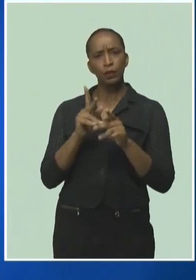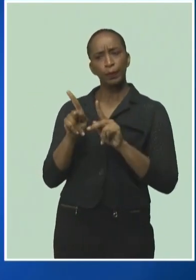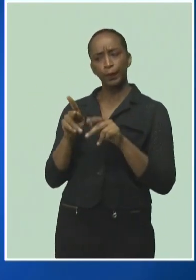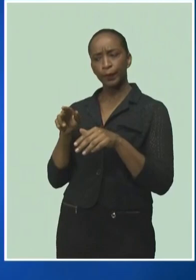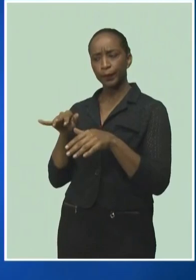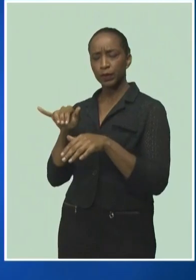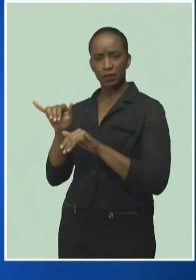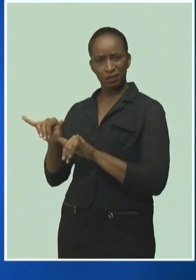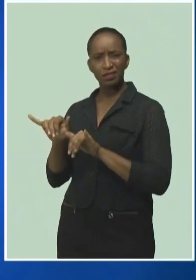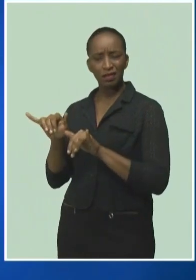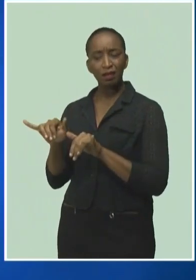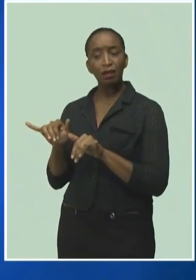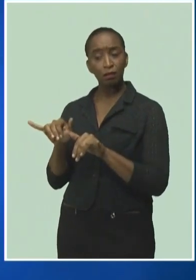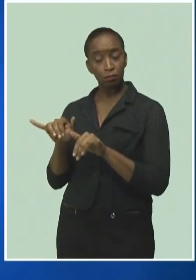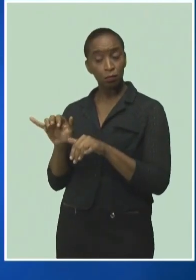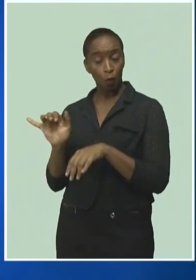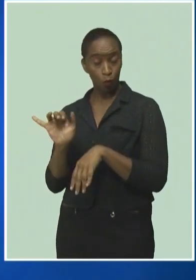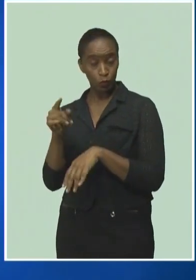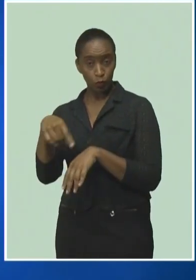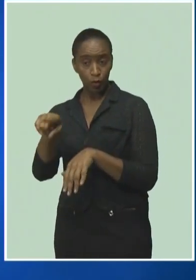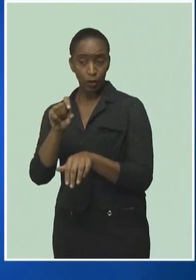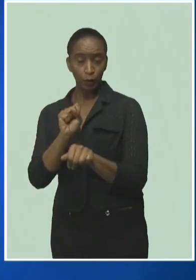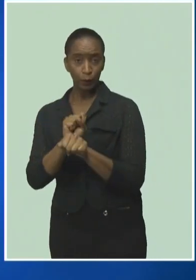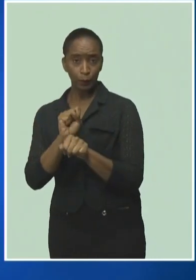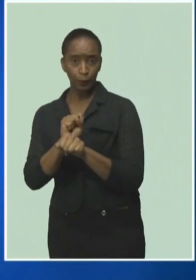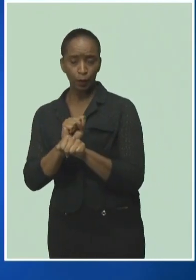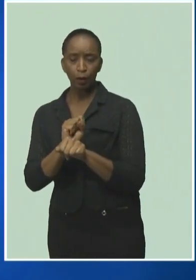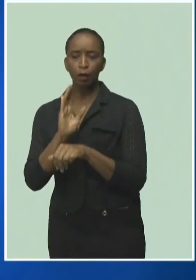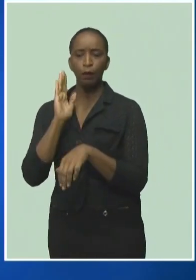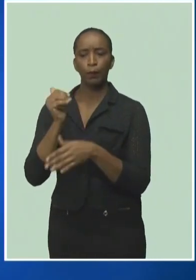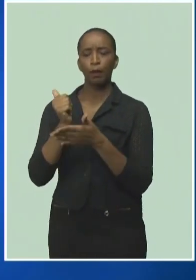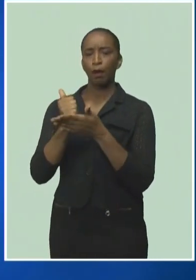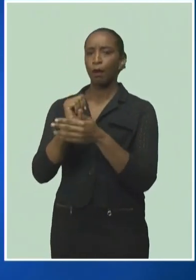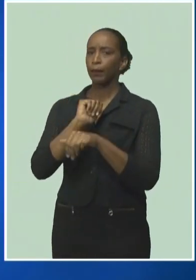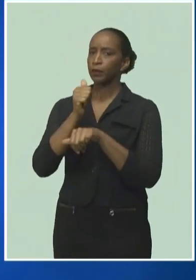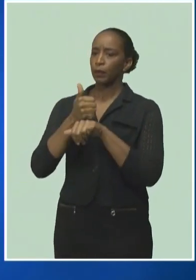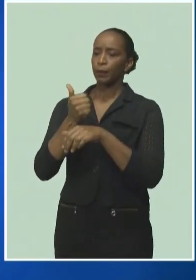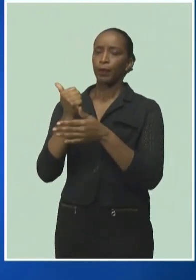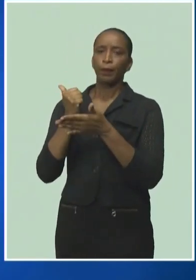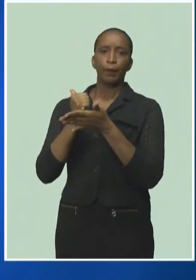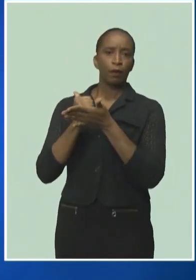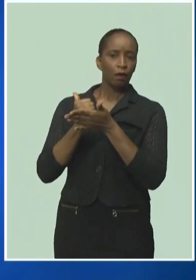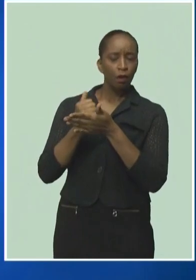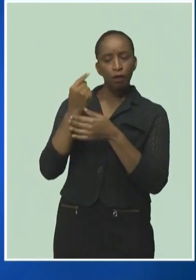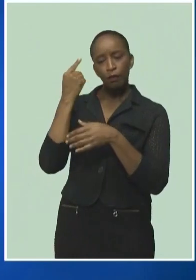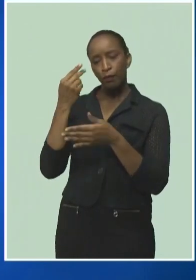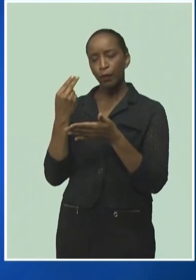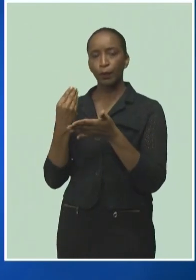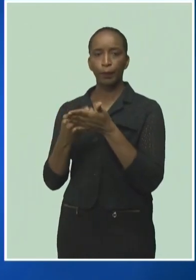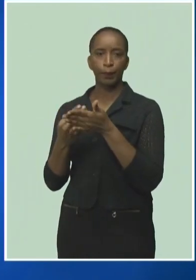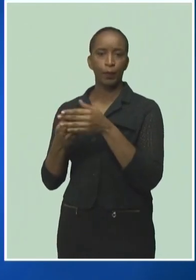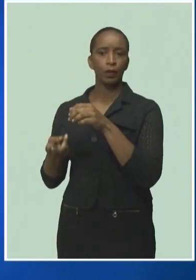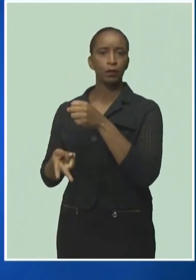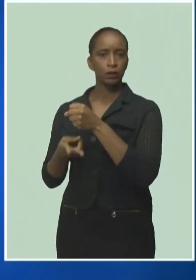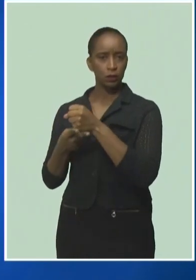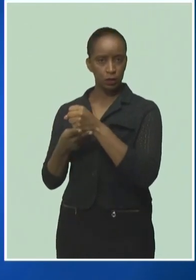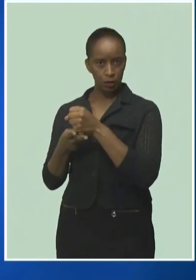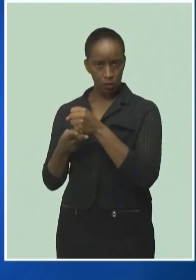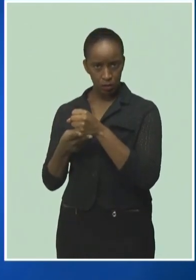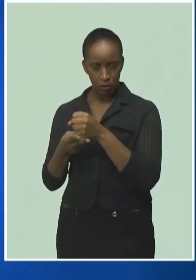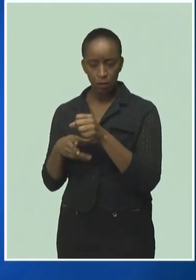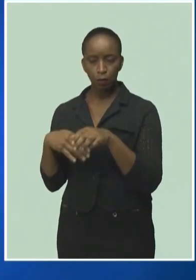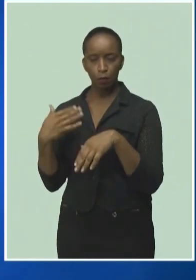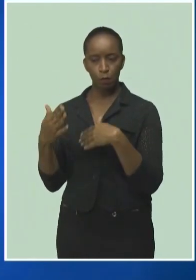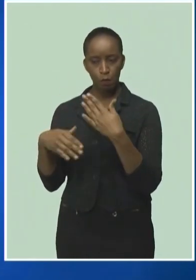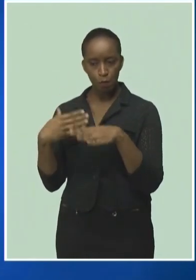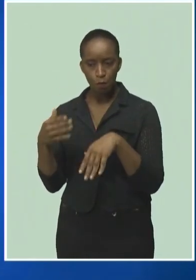those persons, we're going to help them create bank accounts, let them save the money that they need to within a period of time, and then transition